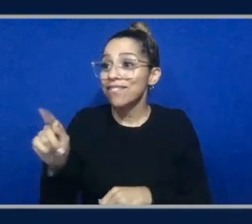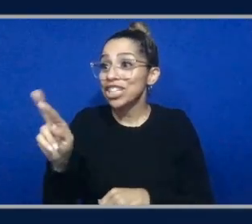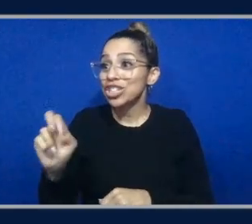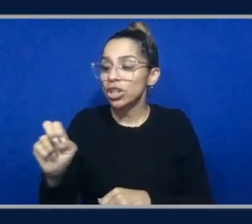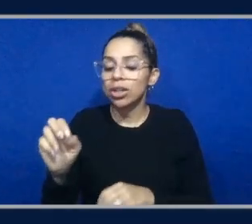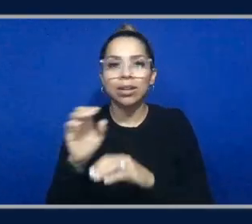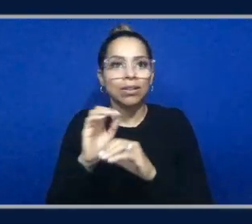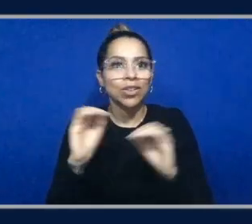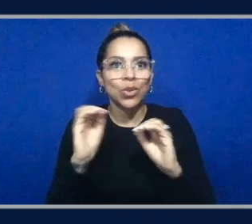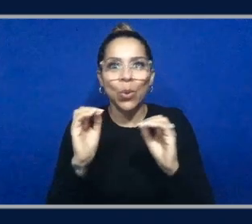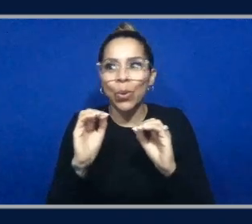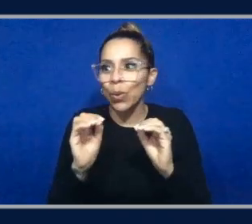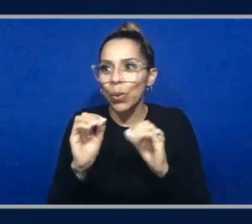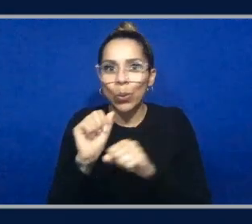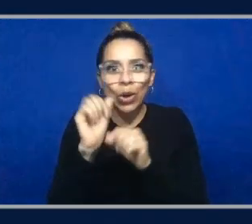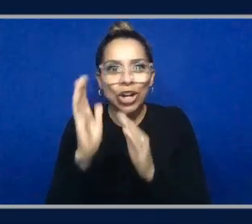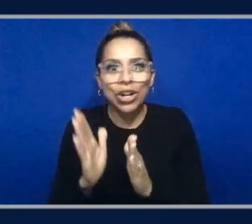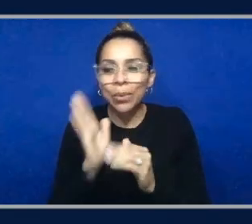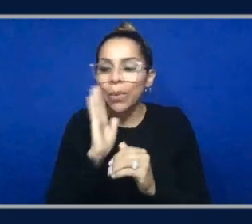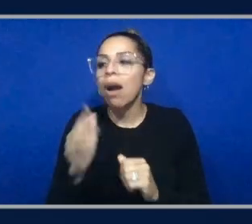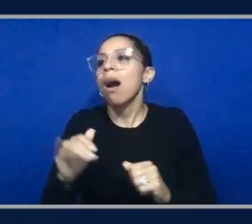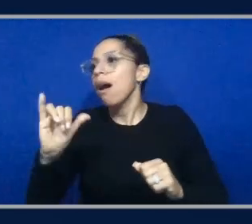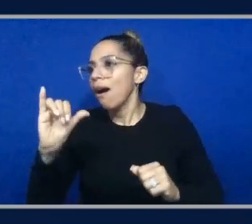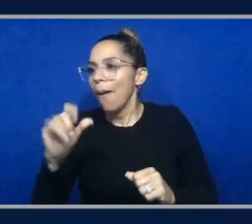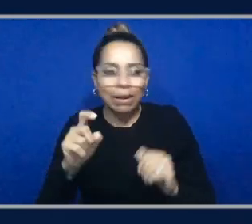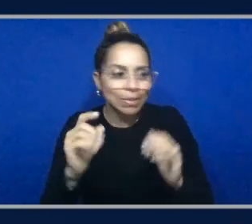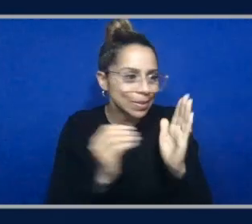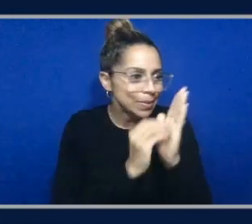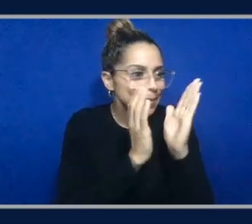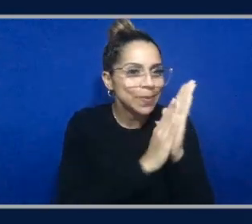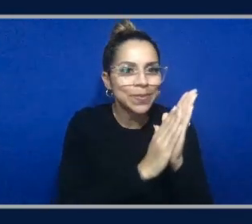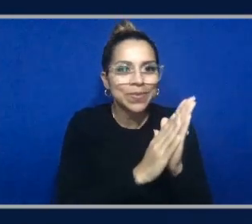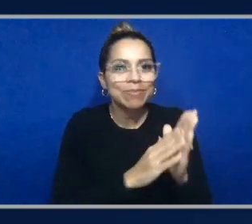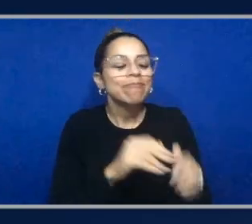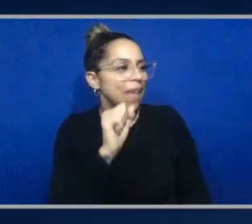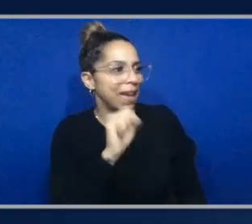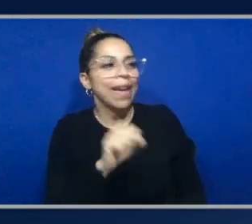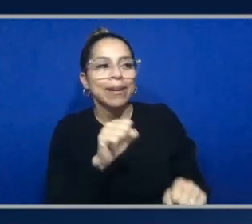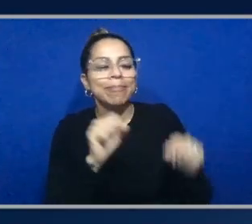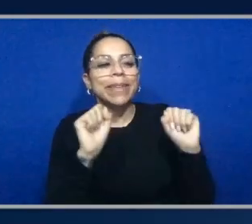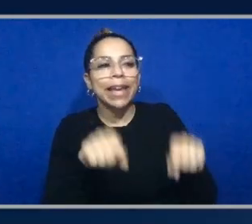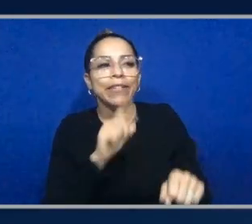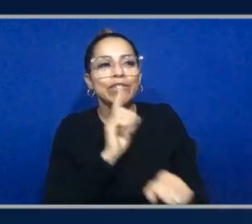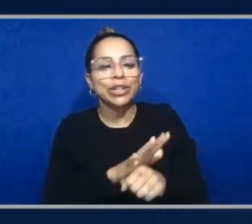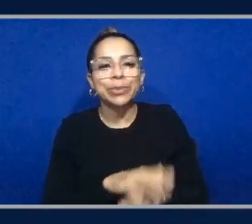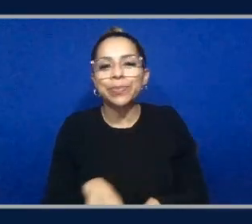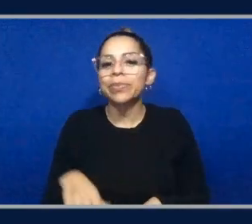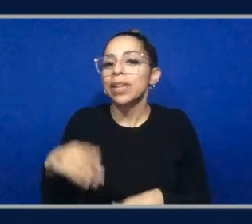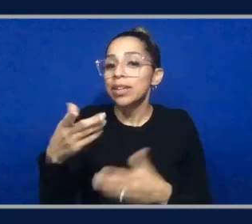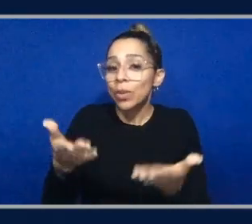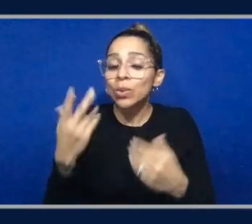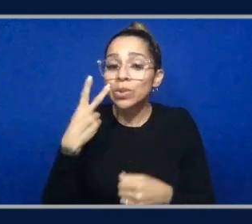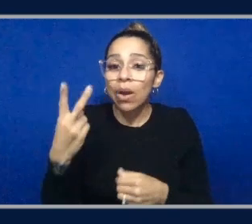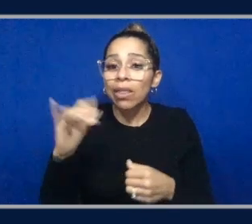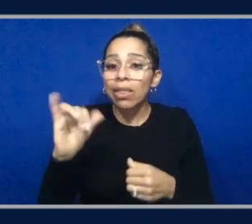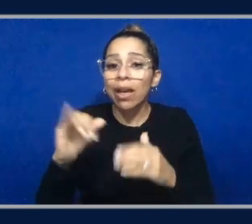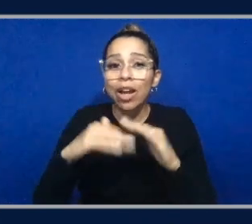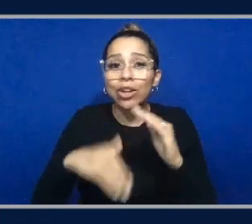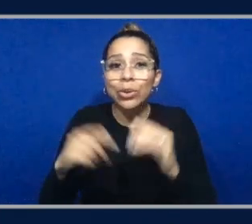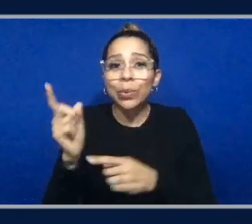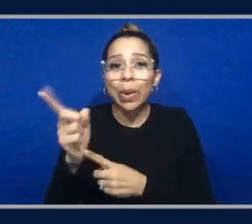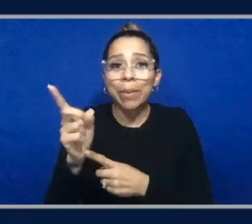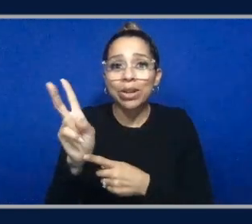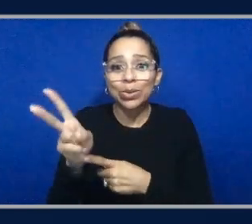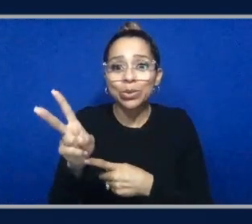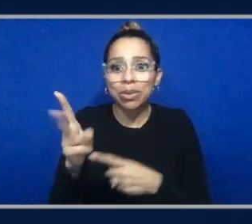a pain. Can confirm. So this is the number one big time saver. Like you saw, like less than a minute or two, I had this very